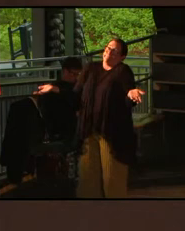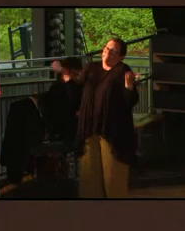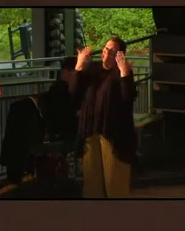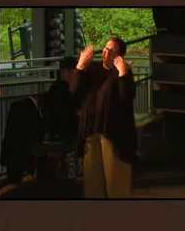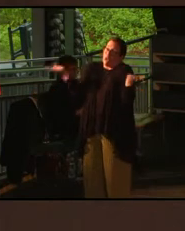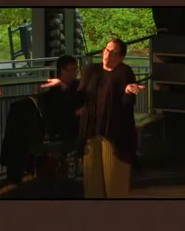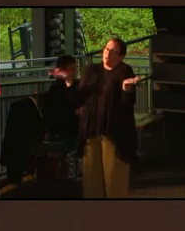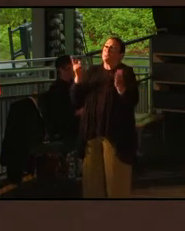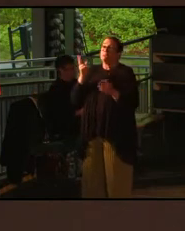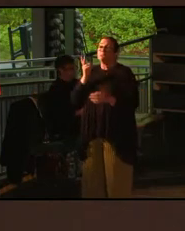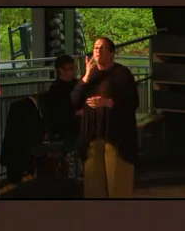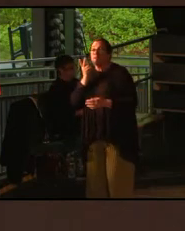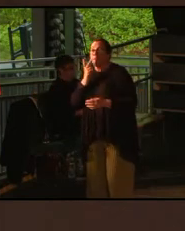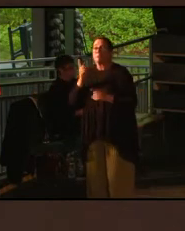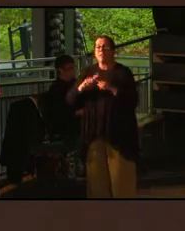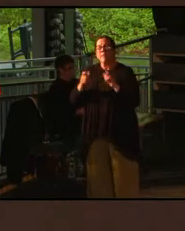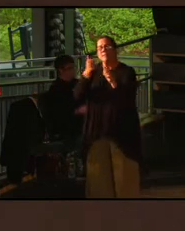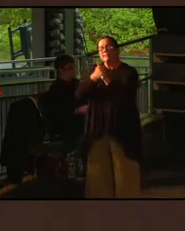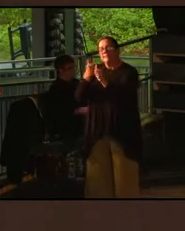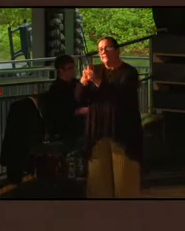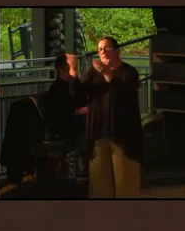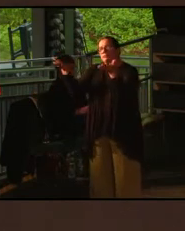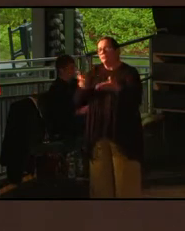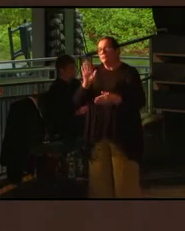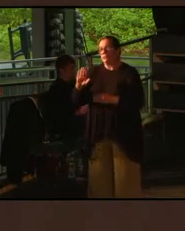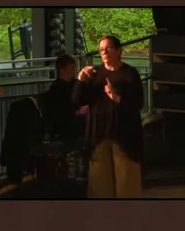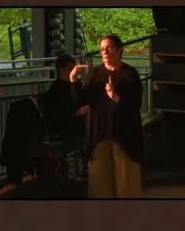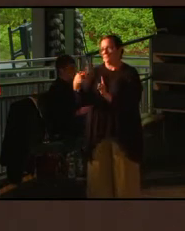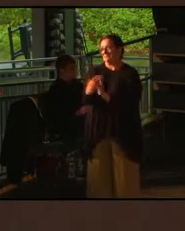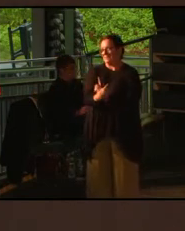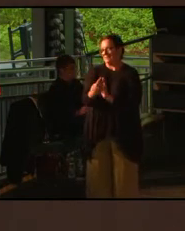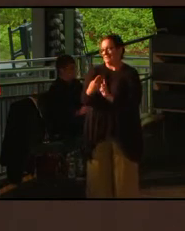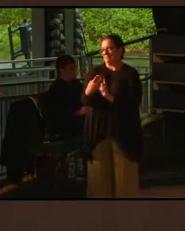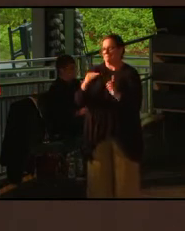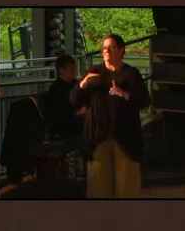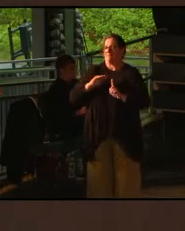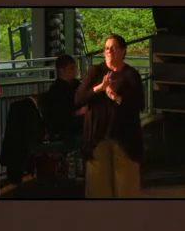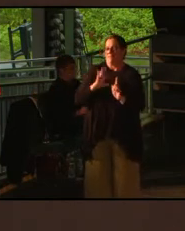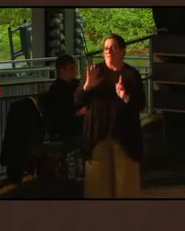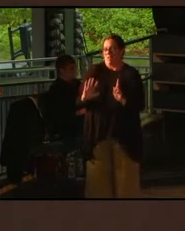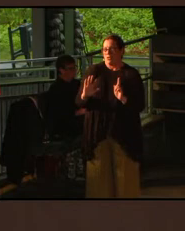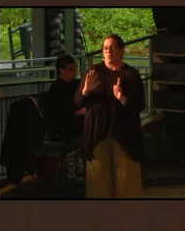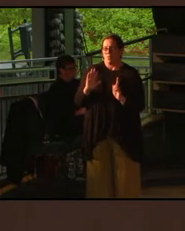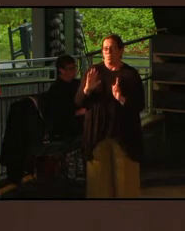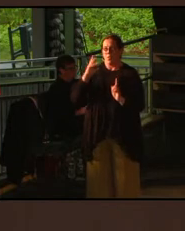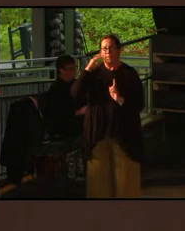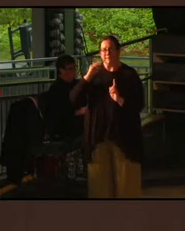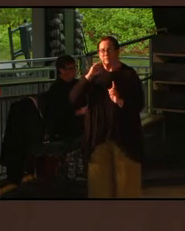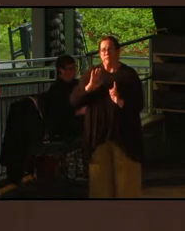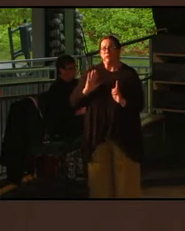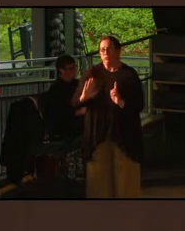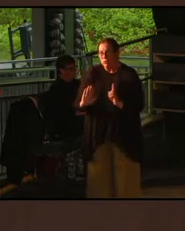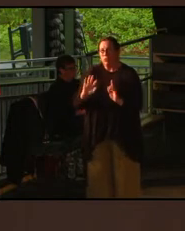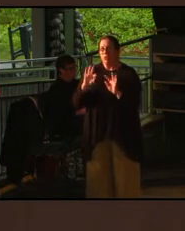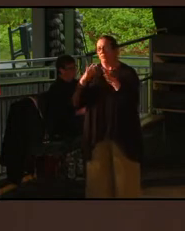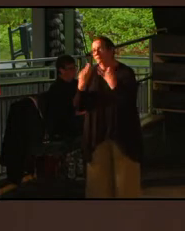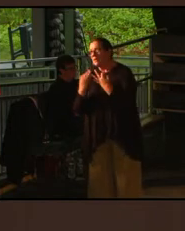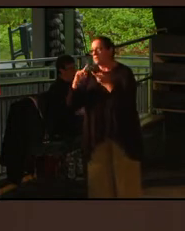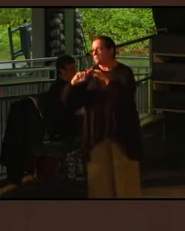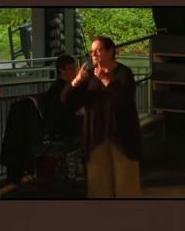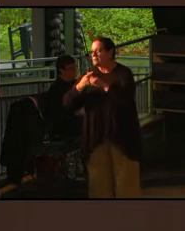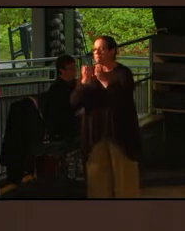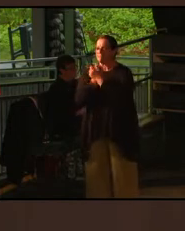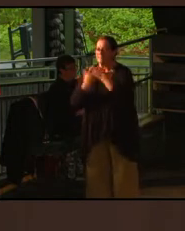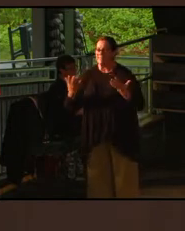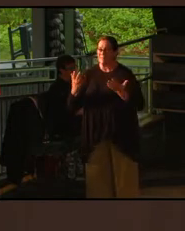you, shaped by the lives you'd lived. And you shared those perspectives with us, and we are all the